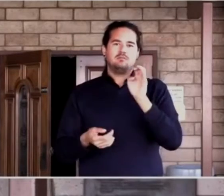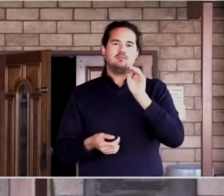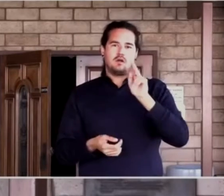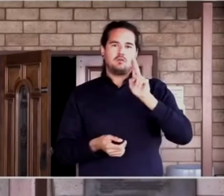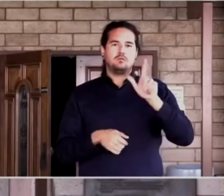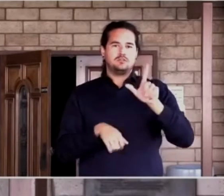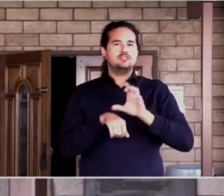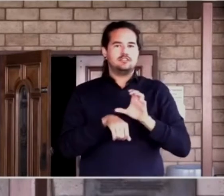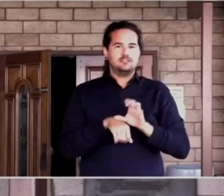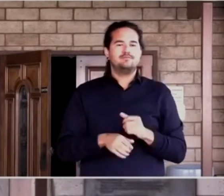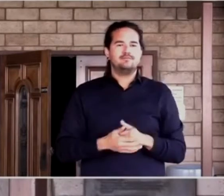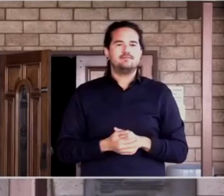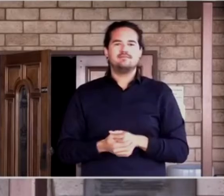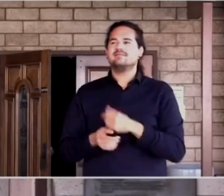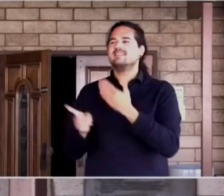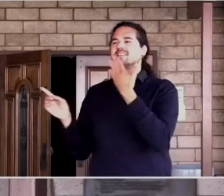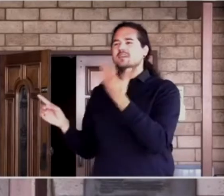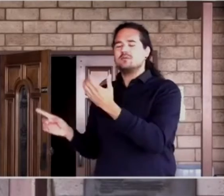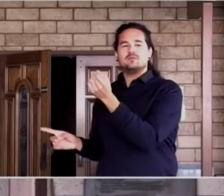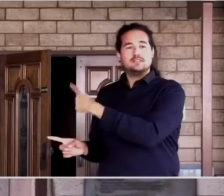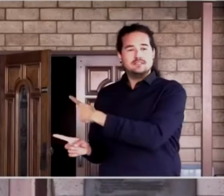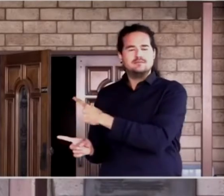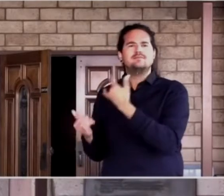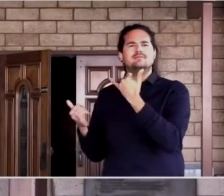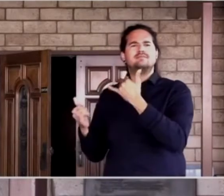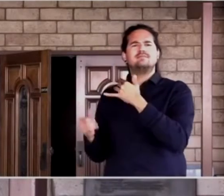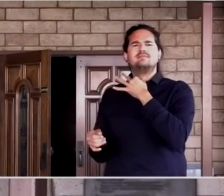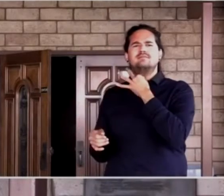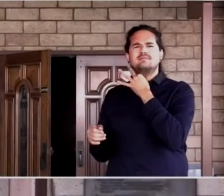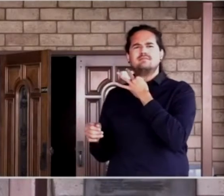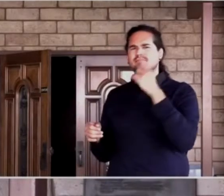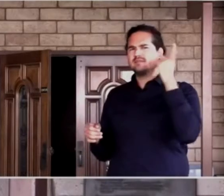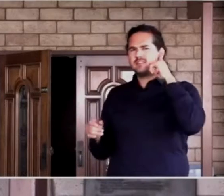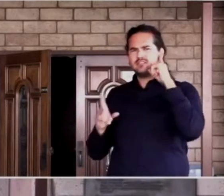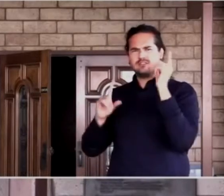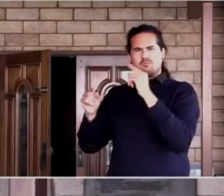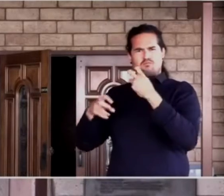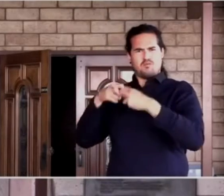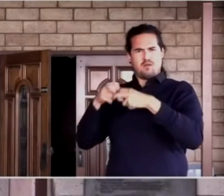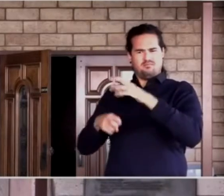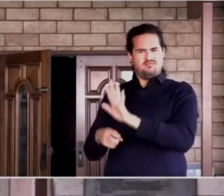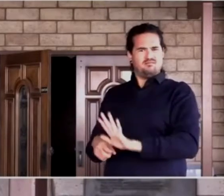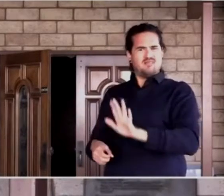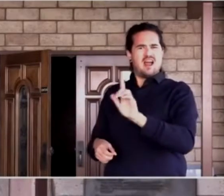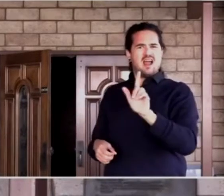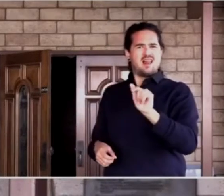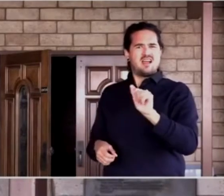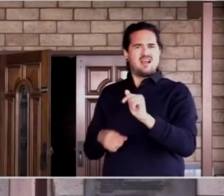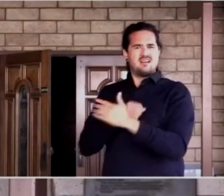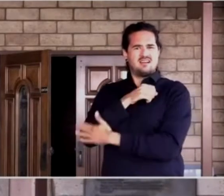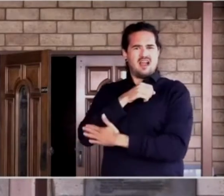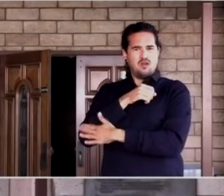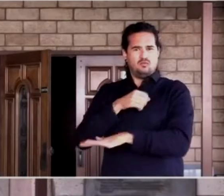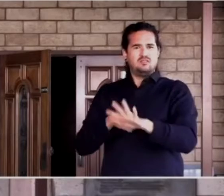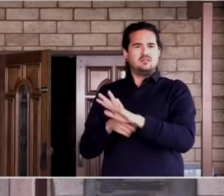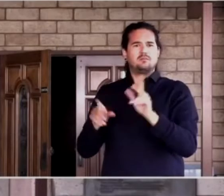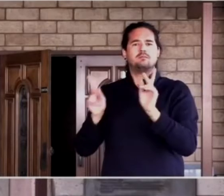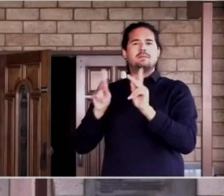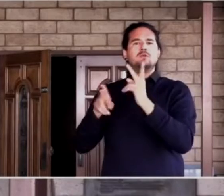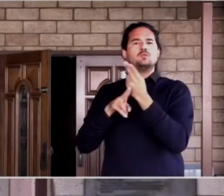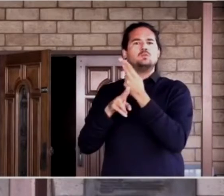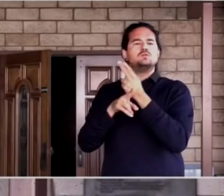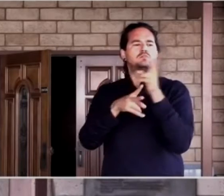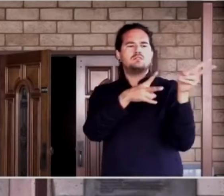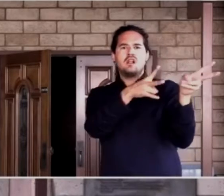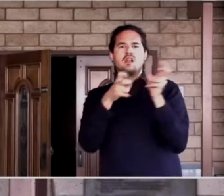Dr. Tong, we've been hearing of issues down in Los Angeles County with people using access codes intended for underserved